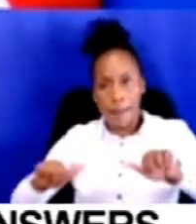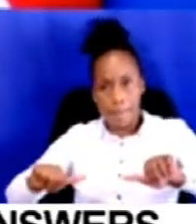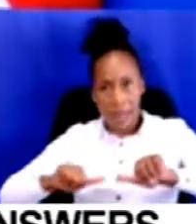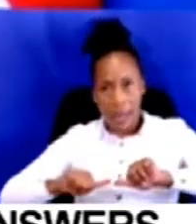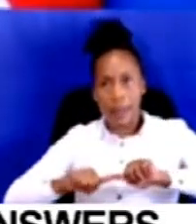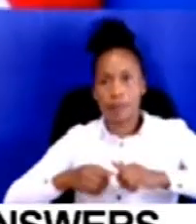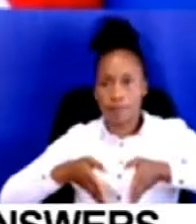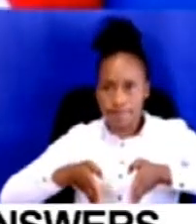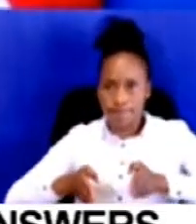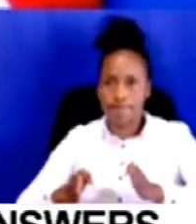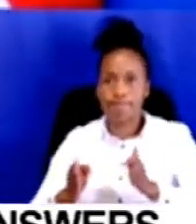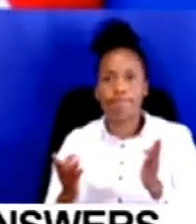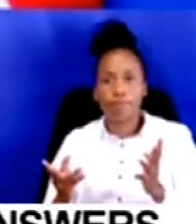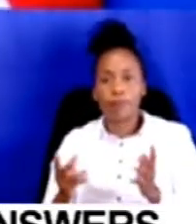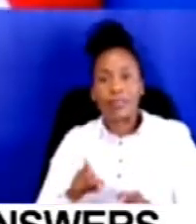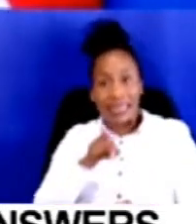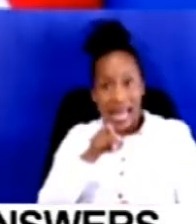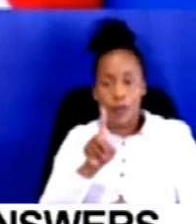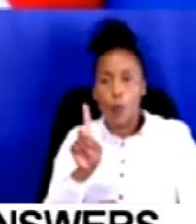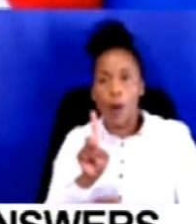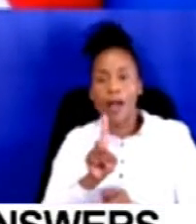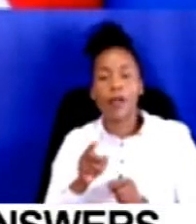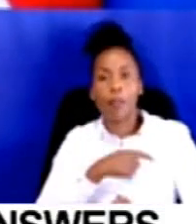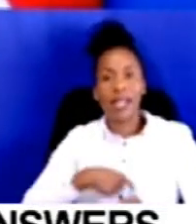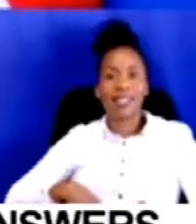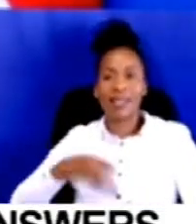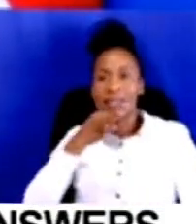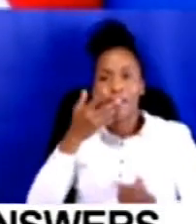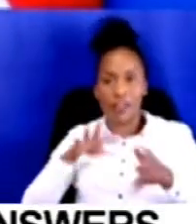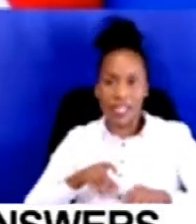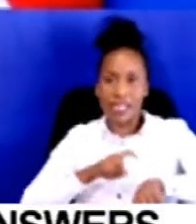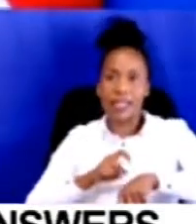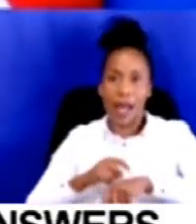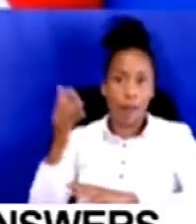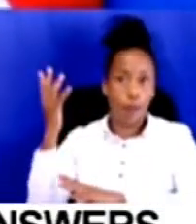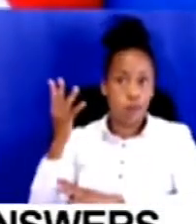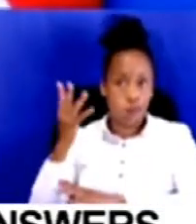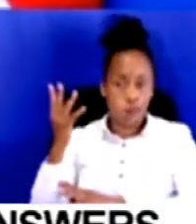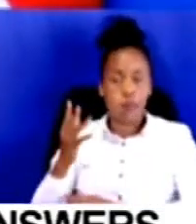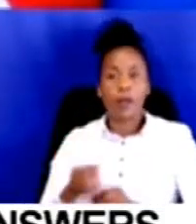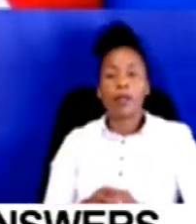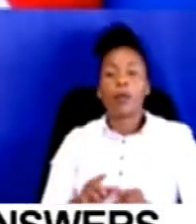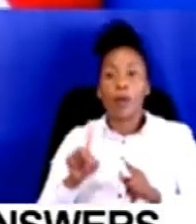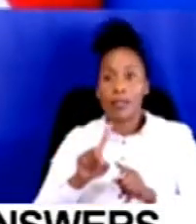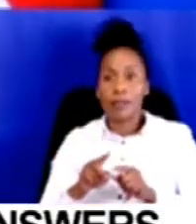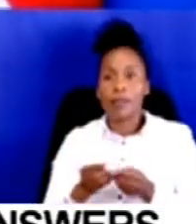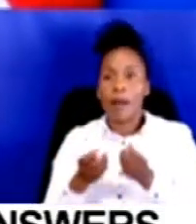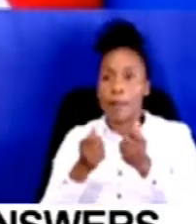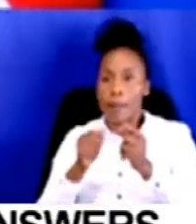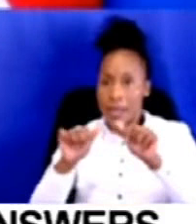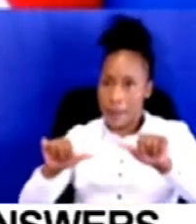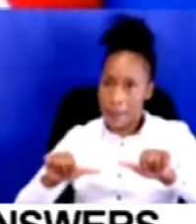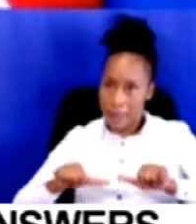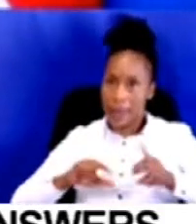This is what the President said when he presented the recovery plan. The